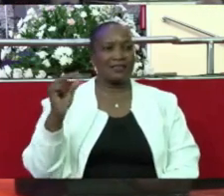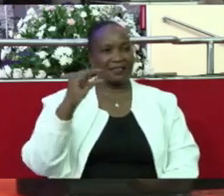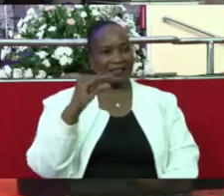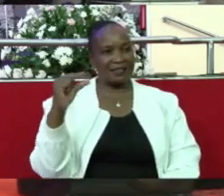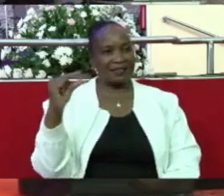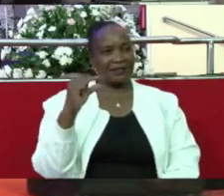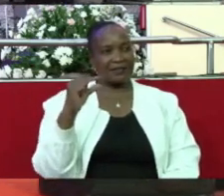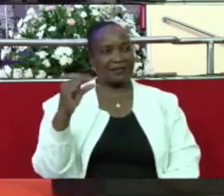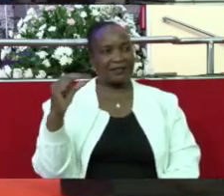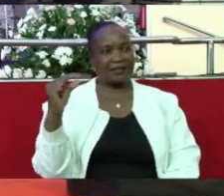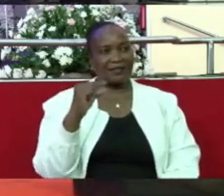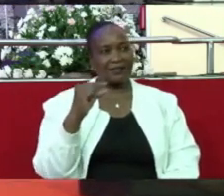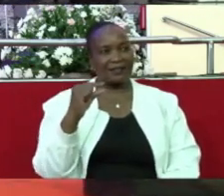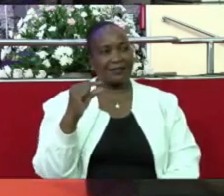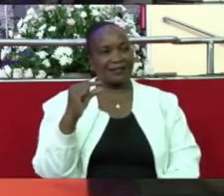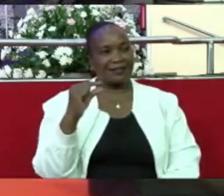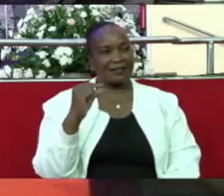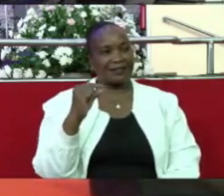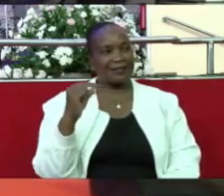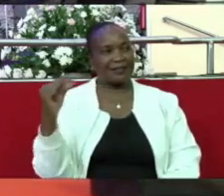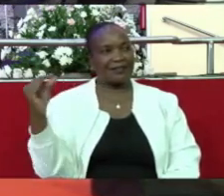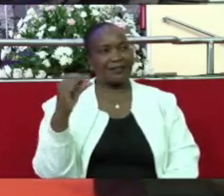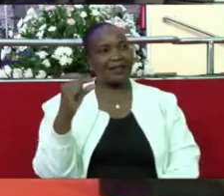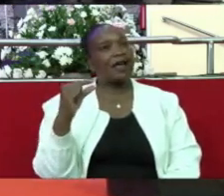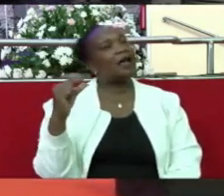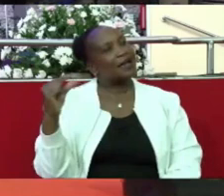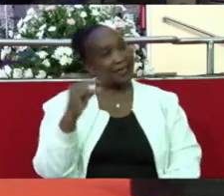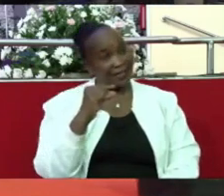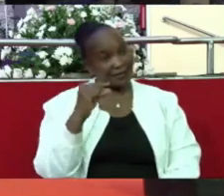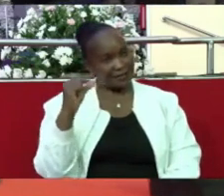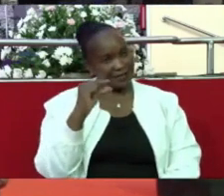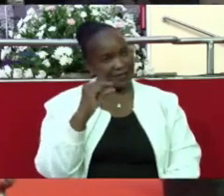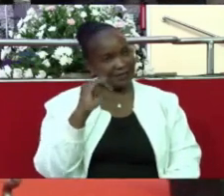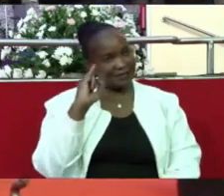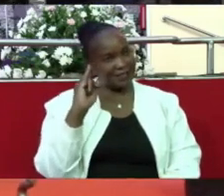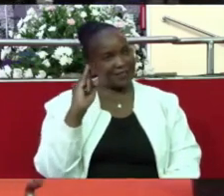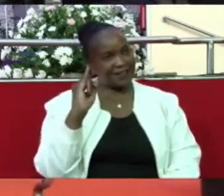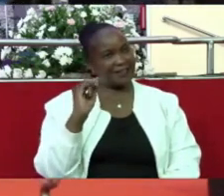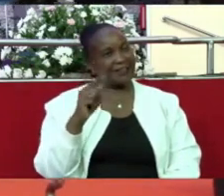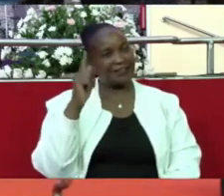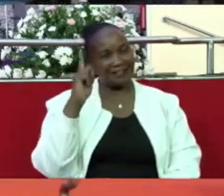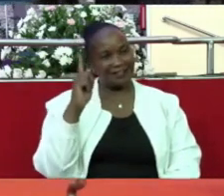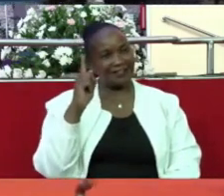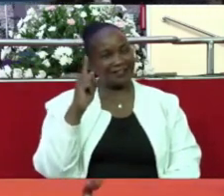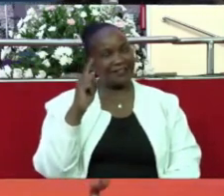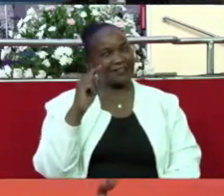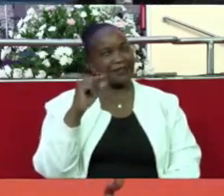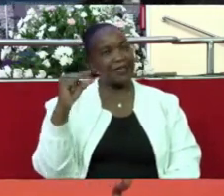And for many days, Gideon was so afraid. Just like you could be afraid this